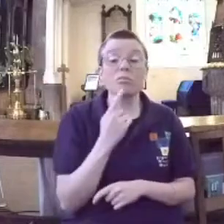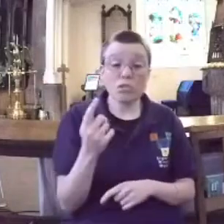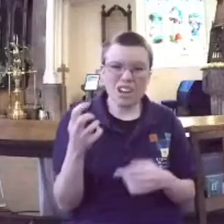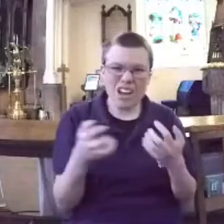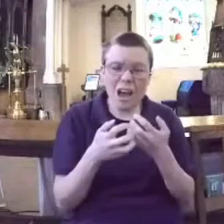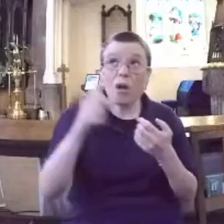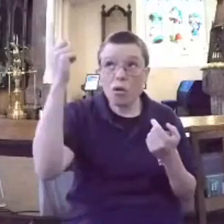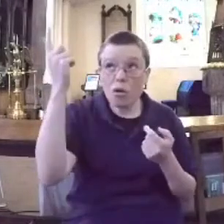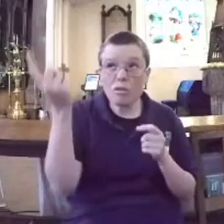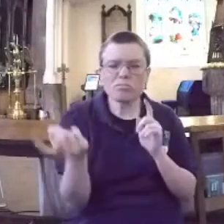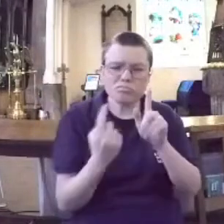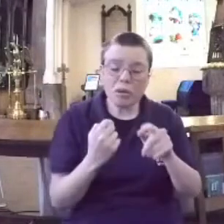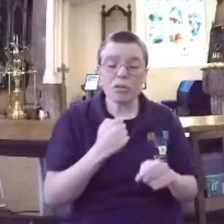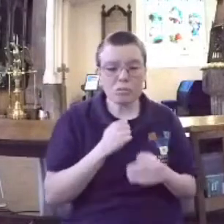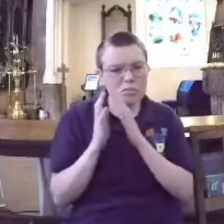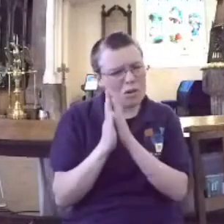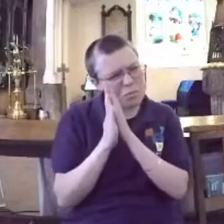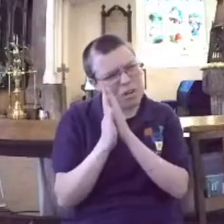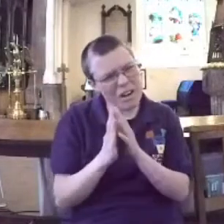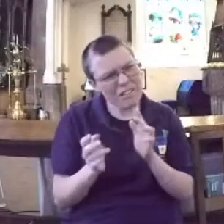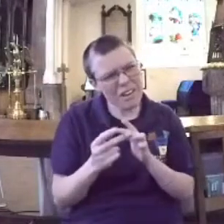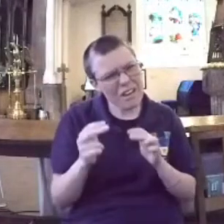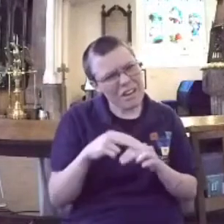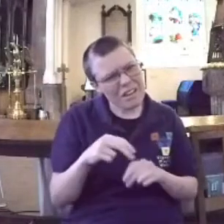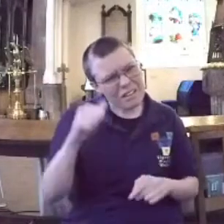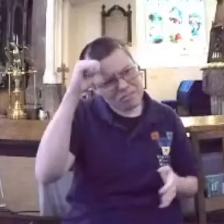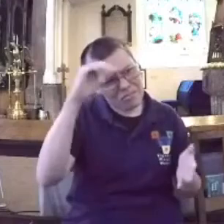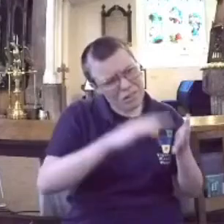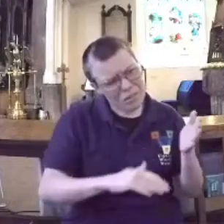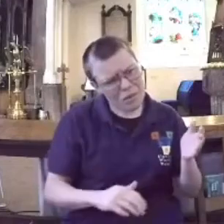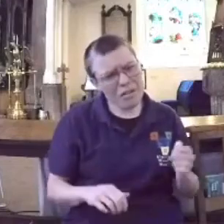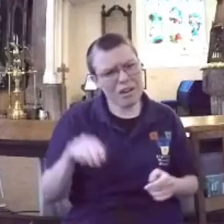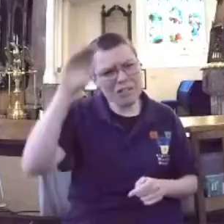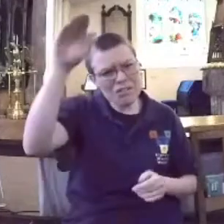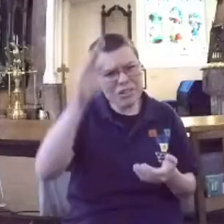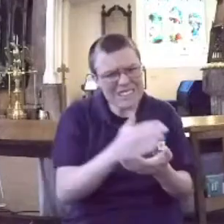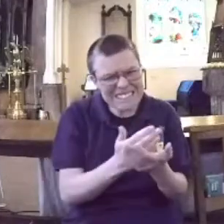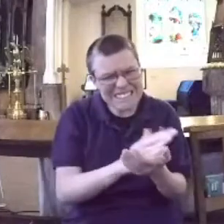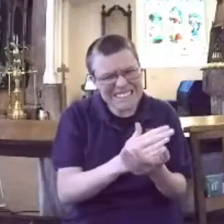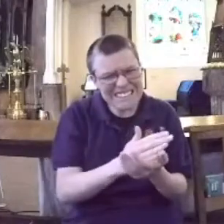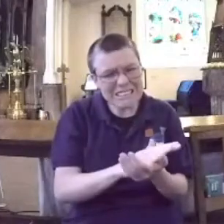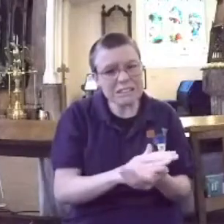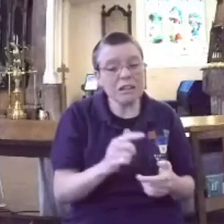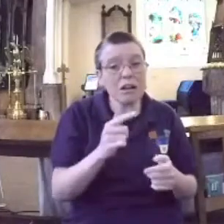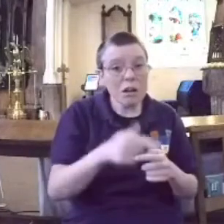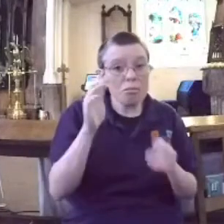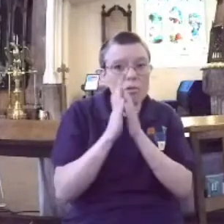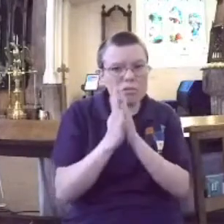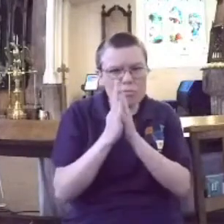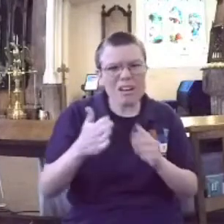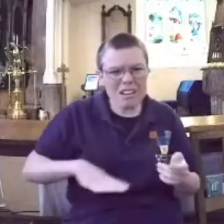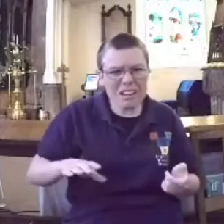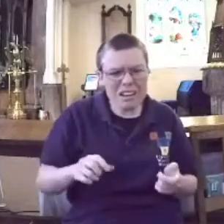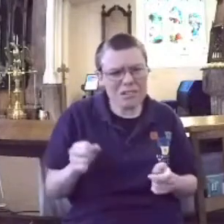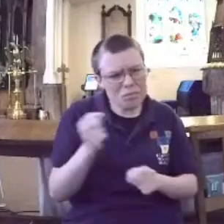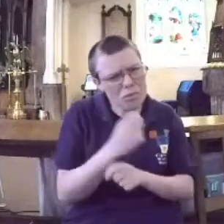So what do we do if we're experiencing difficulties or facing uncertain futures in need of emergency prayer? And the